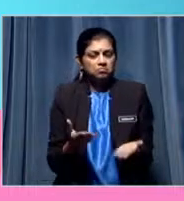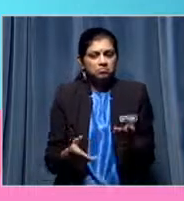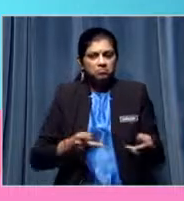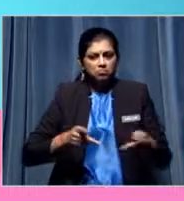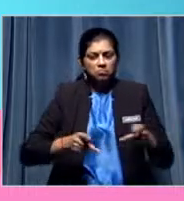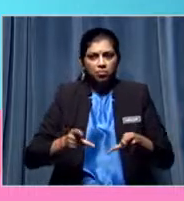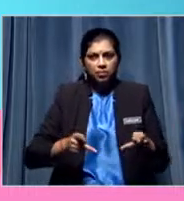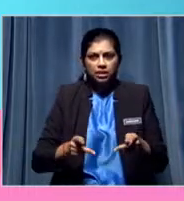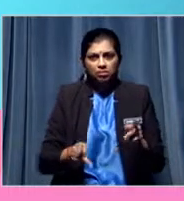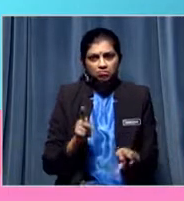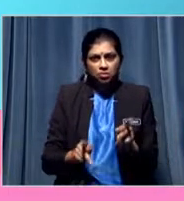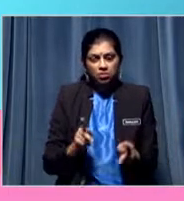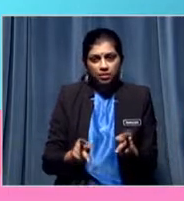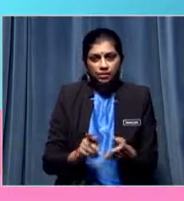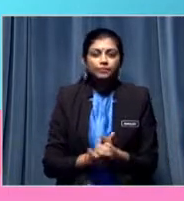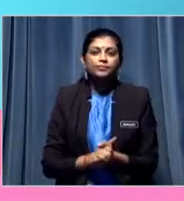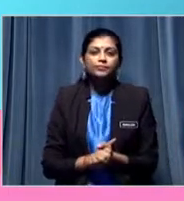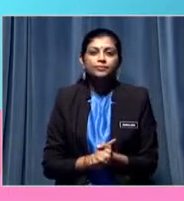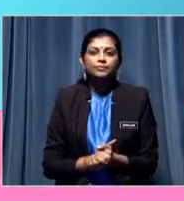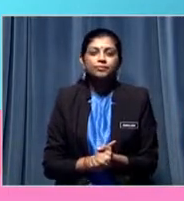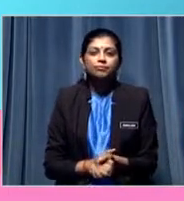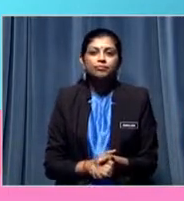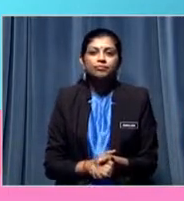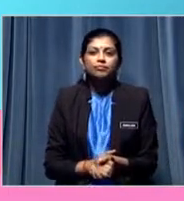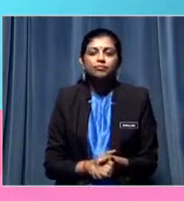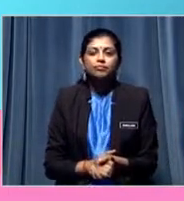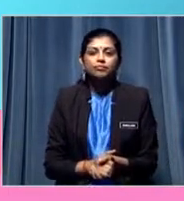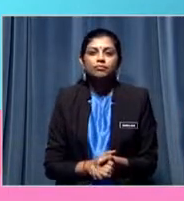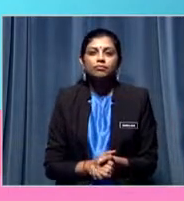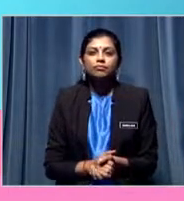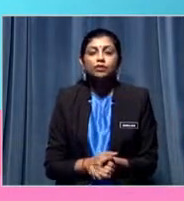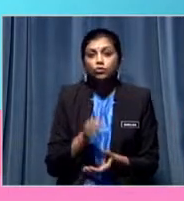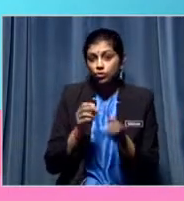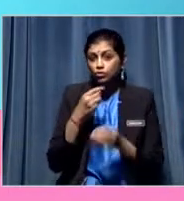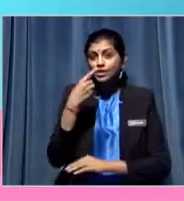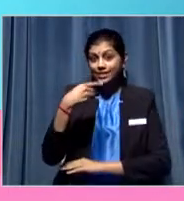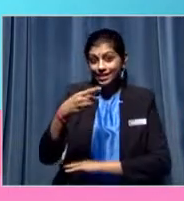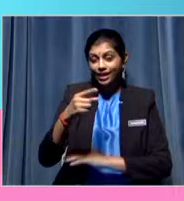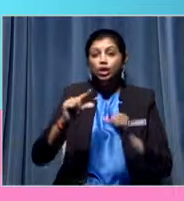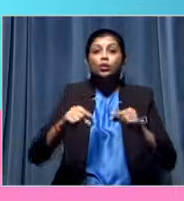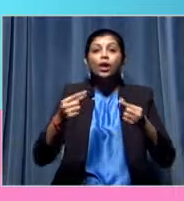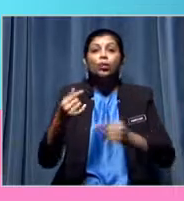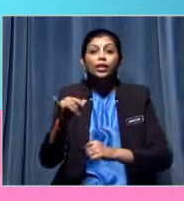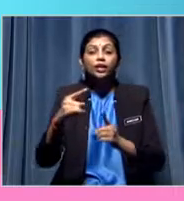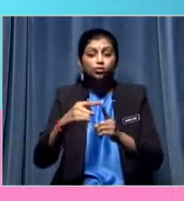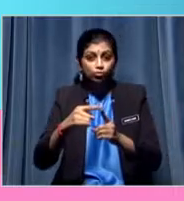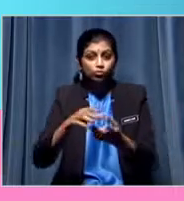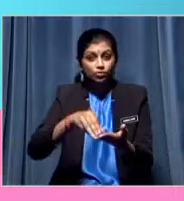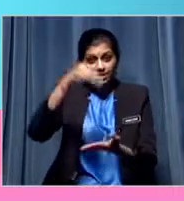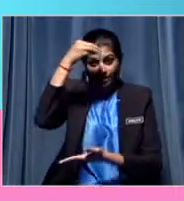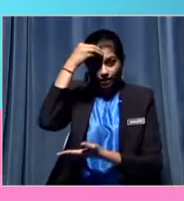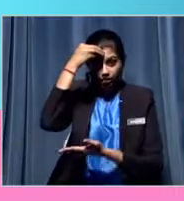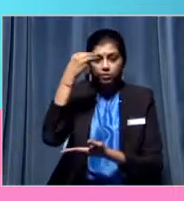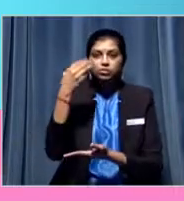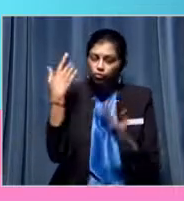in London. If we say, I'm going to study abroad in London, then it sounds like a decided plan, not something that